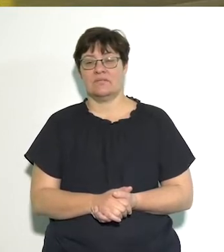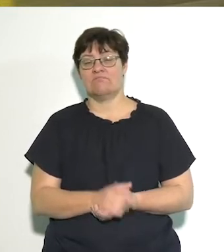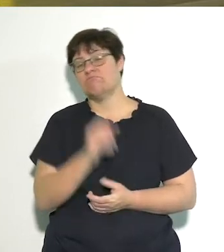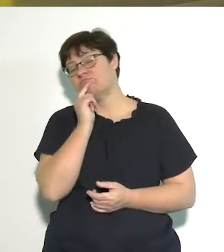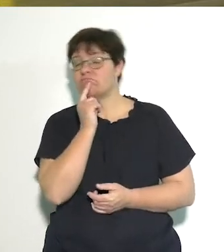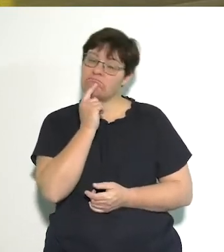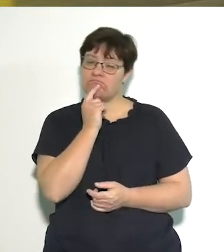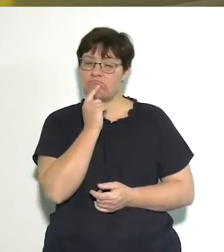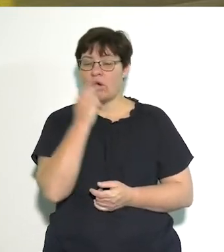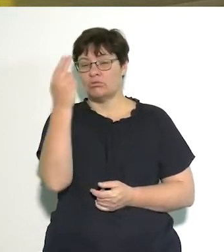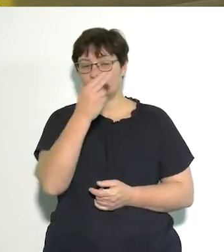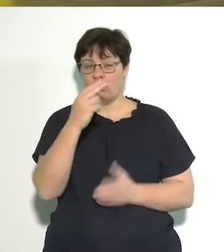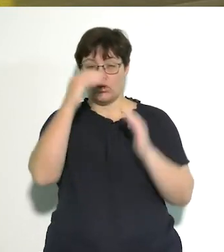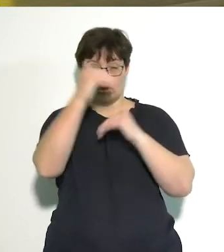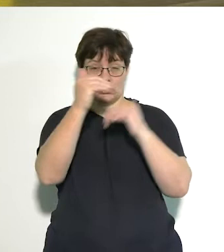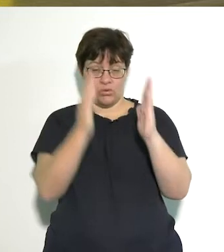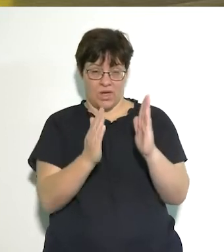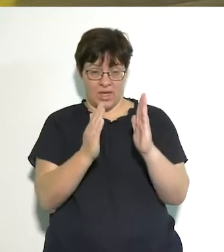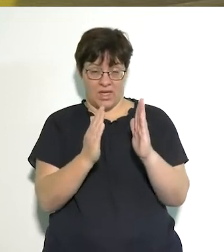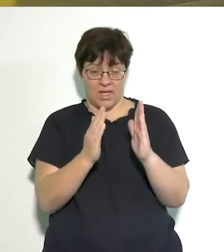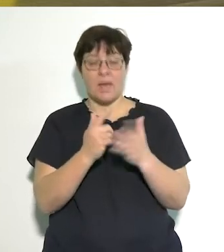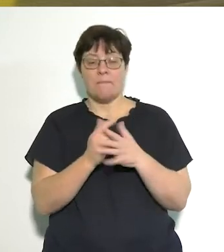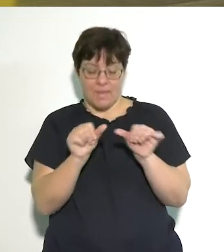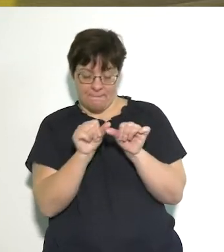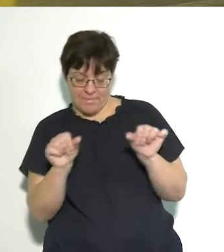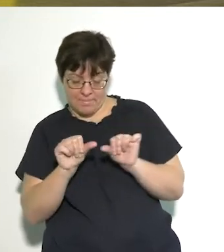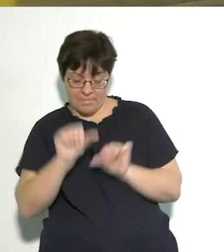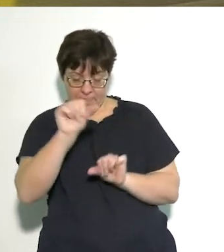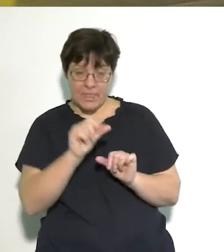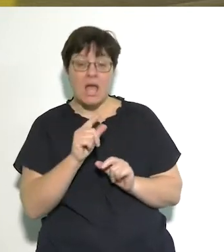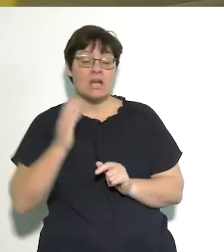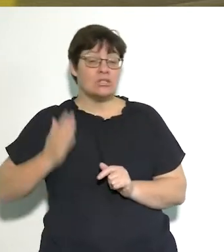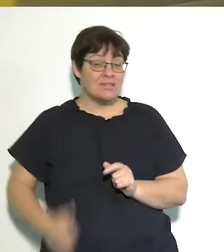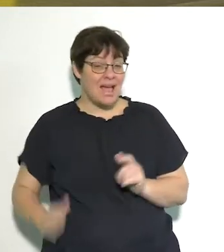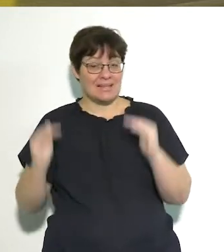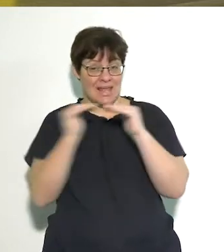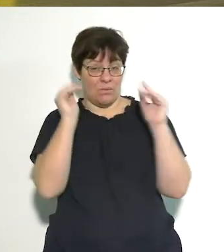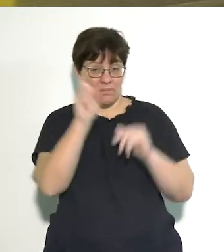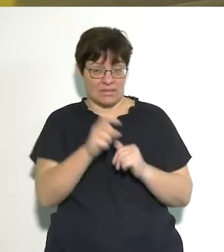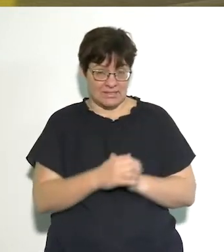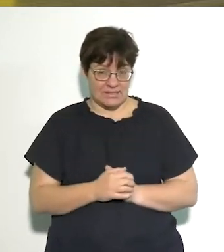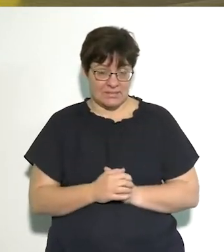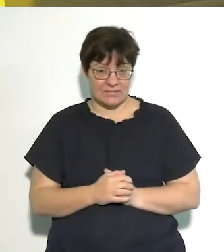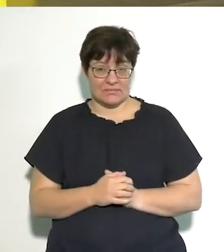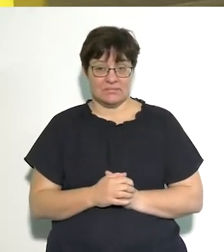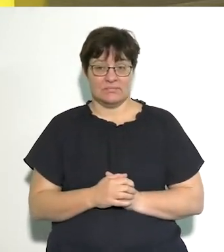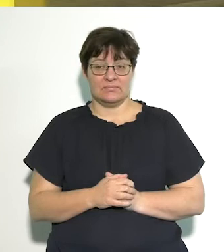a square. Now it's got four equal sides. Using my ruler and pencil, I'm going to draw my square